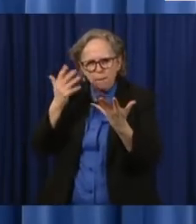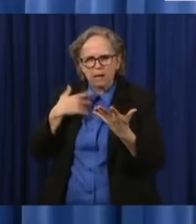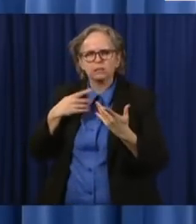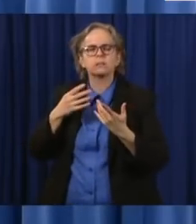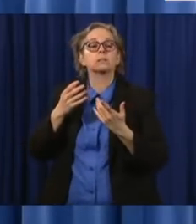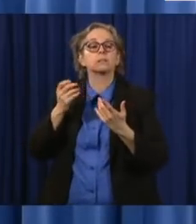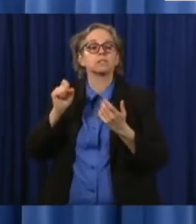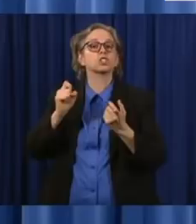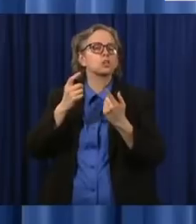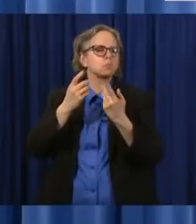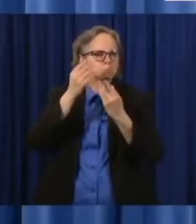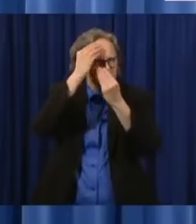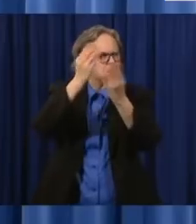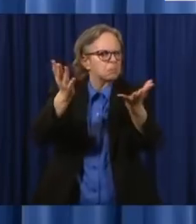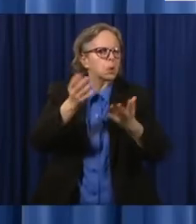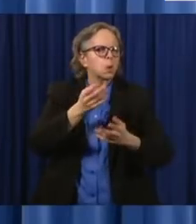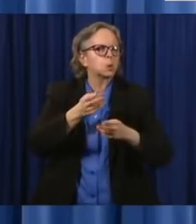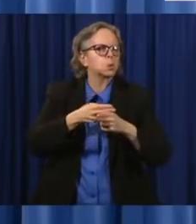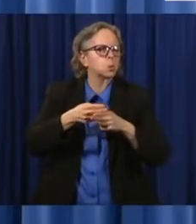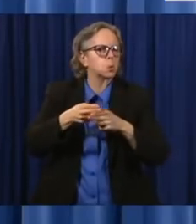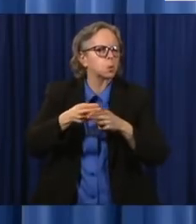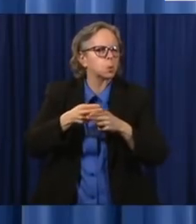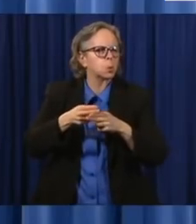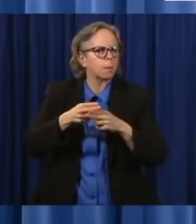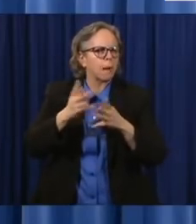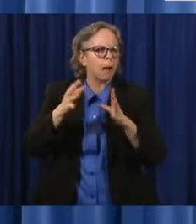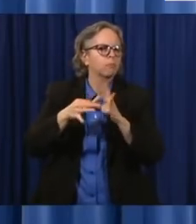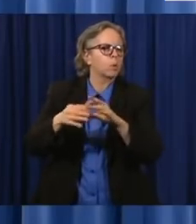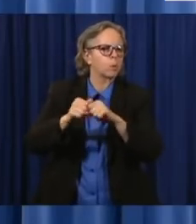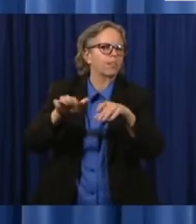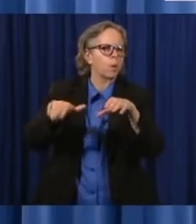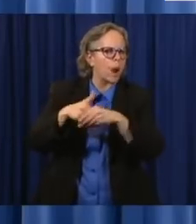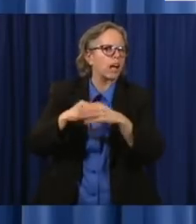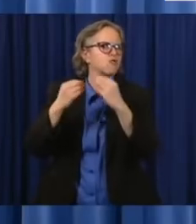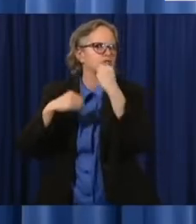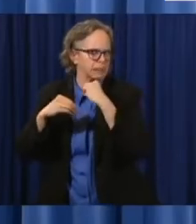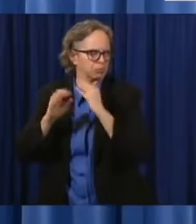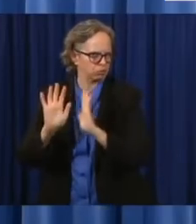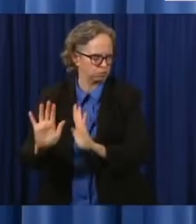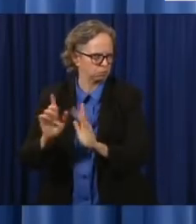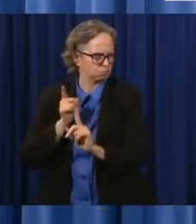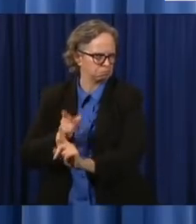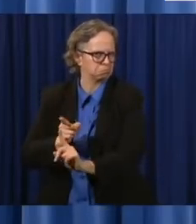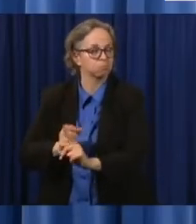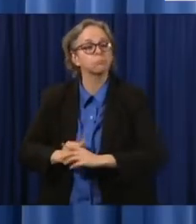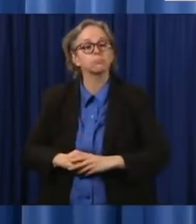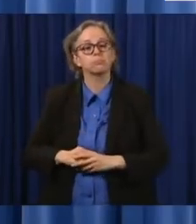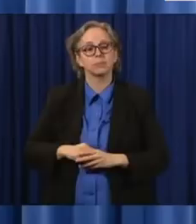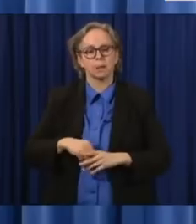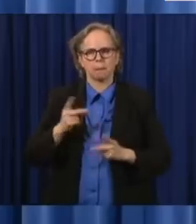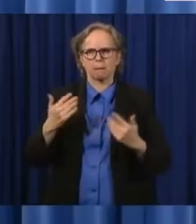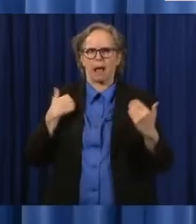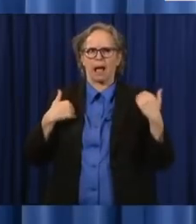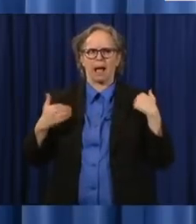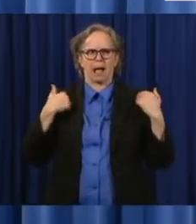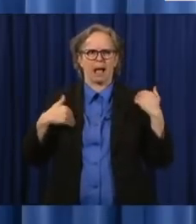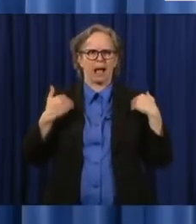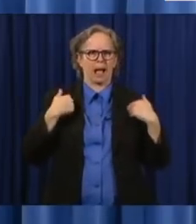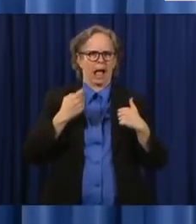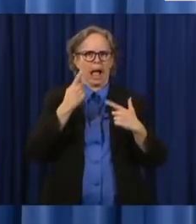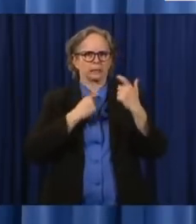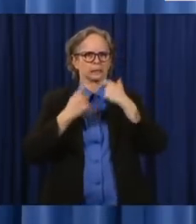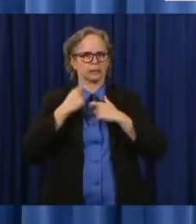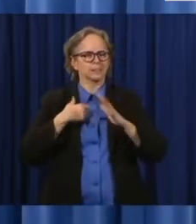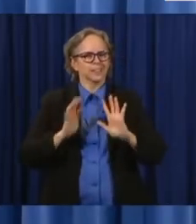far as advisory in regard to that. Again, when people ask the question or they look to us for these,